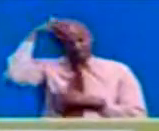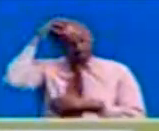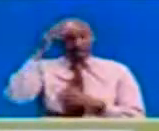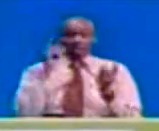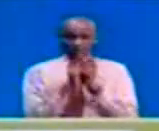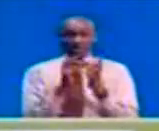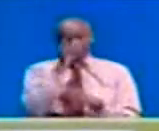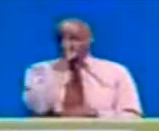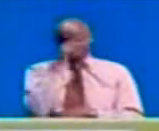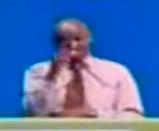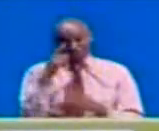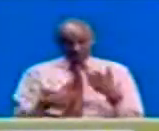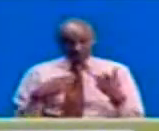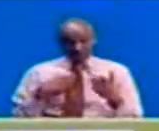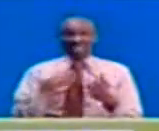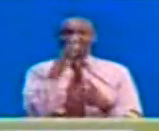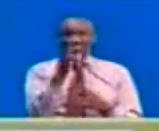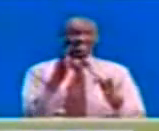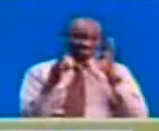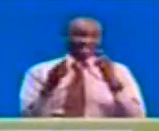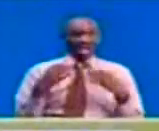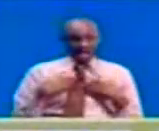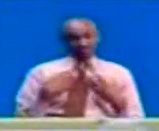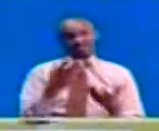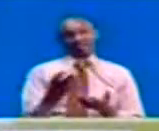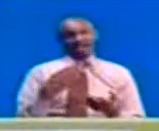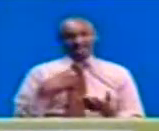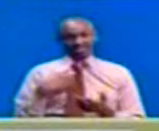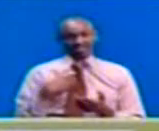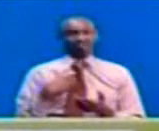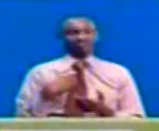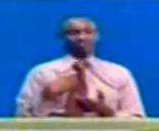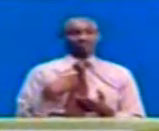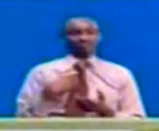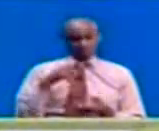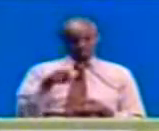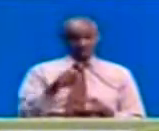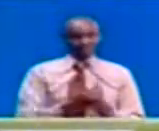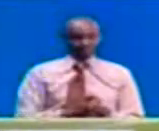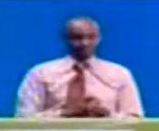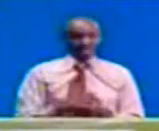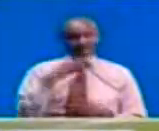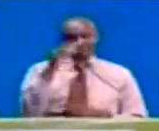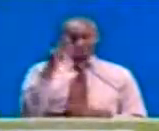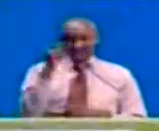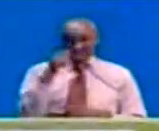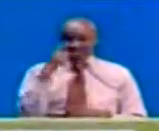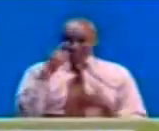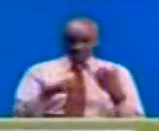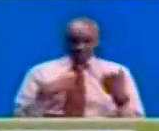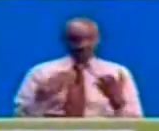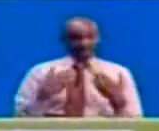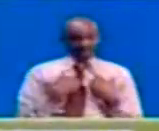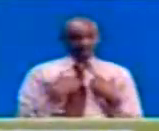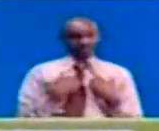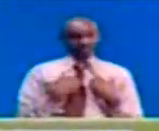in an even game that saw them settle for a 3-3 draw at the City Park Hockey Stadium today. Frank Wanangwe put Simba in front in the